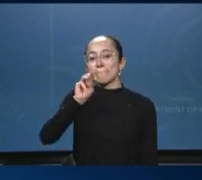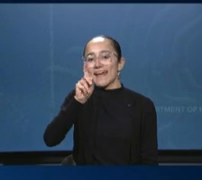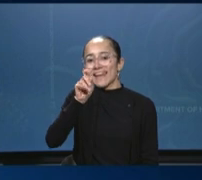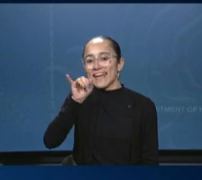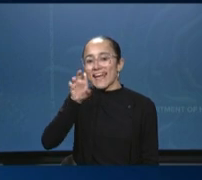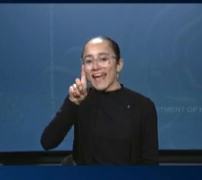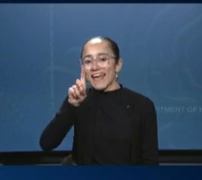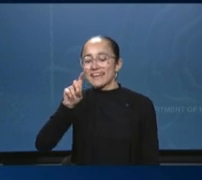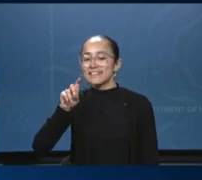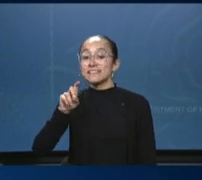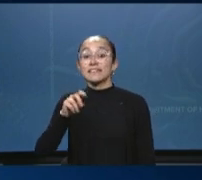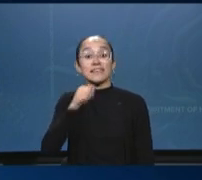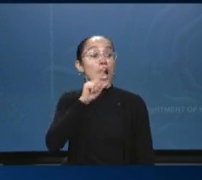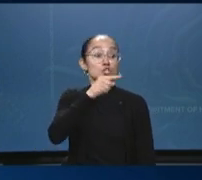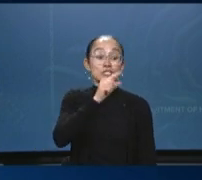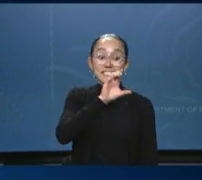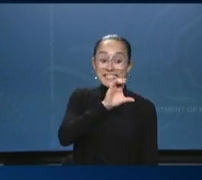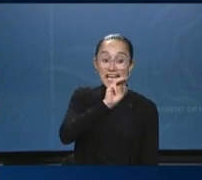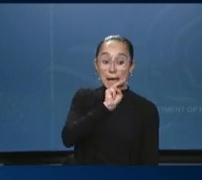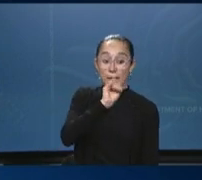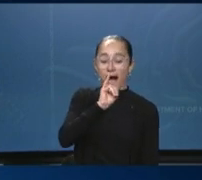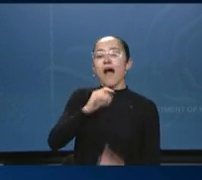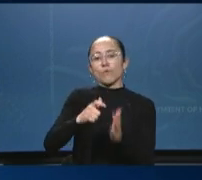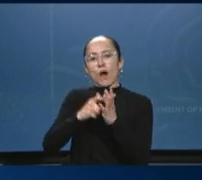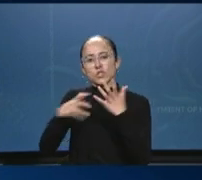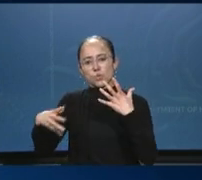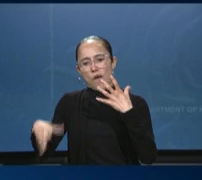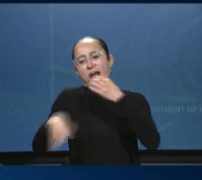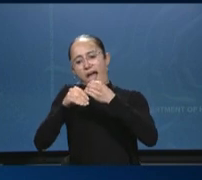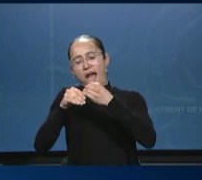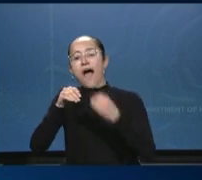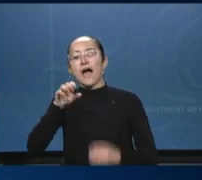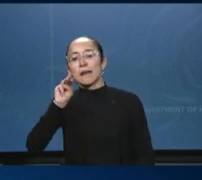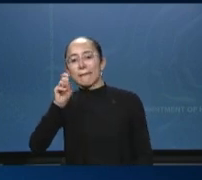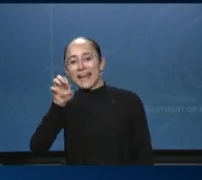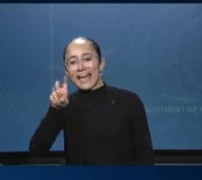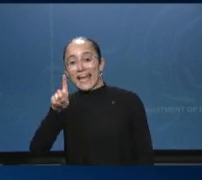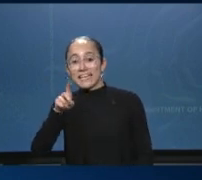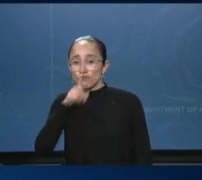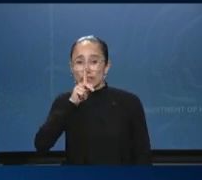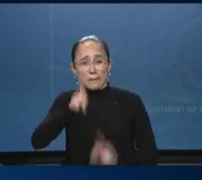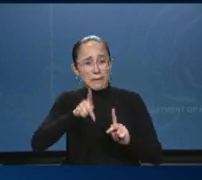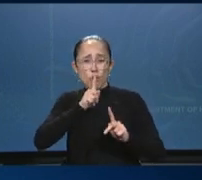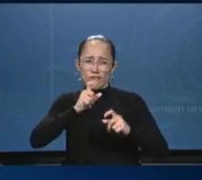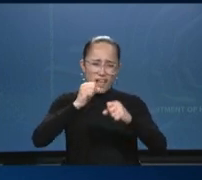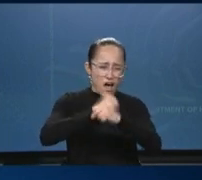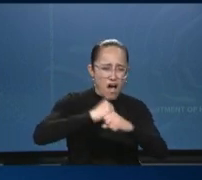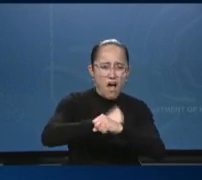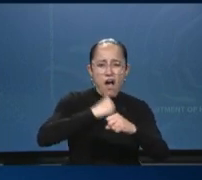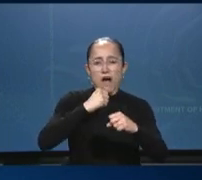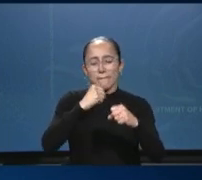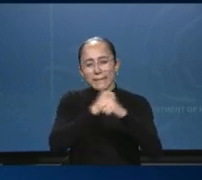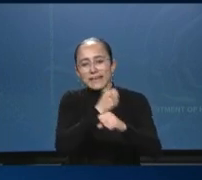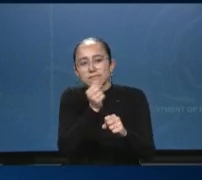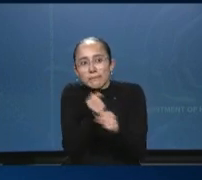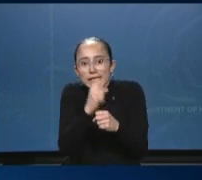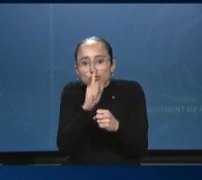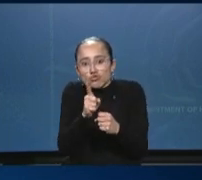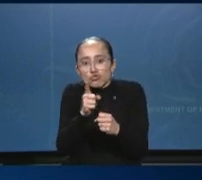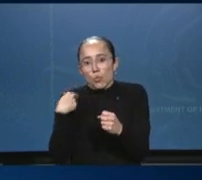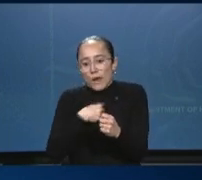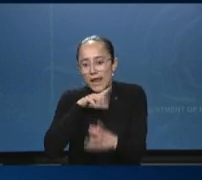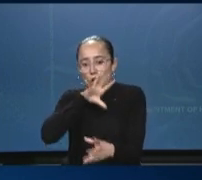CMI. It had to have the Medicaid, and people were really fighting hard. I mean, not that it was a fight, but just making sure it was inclusive of the Medicaid population, which I think is so